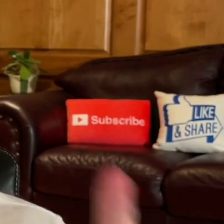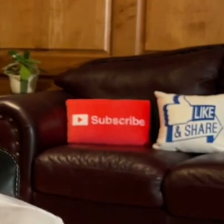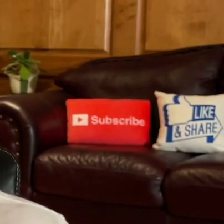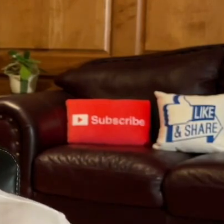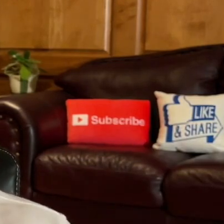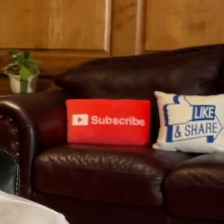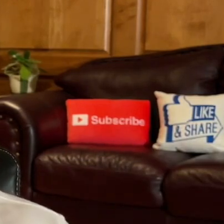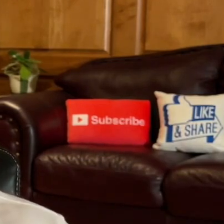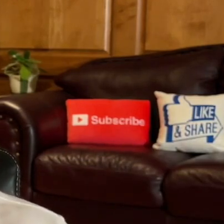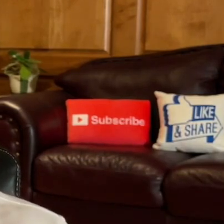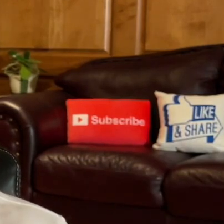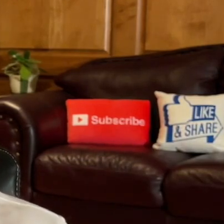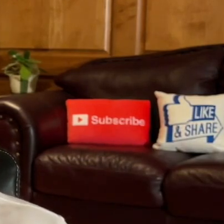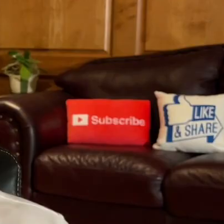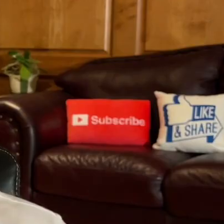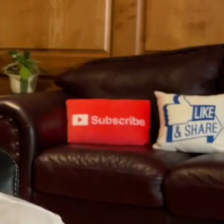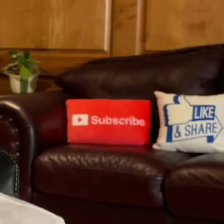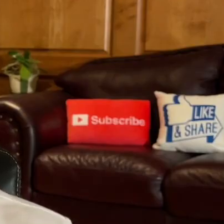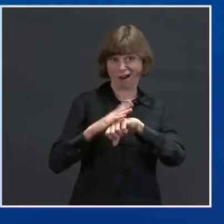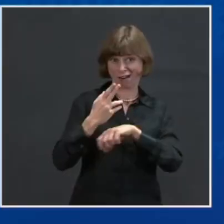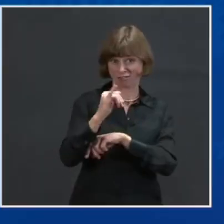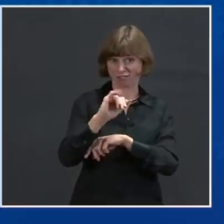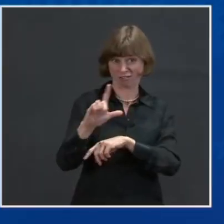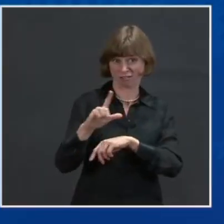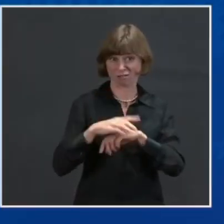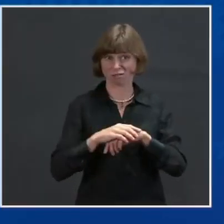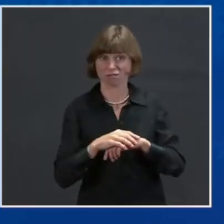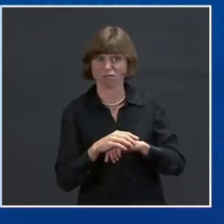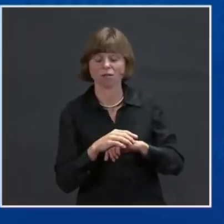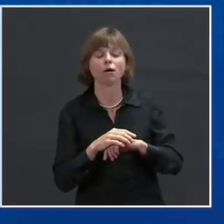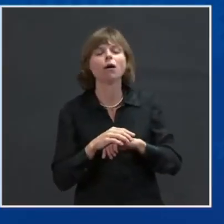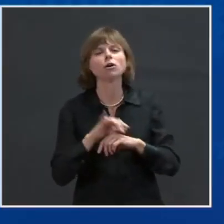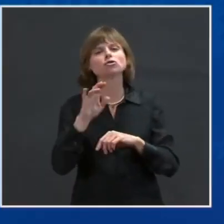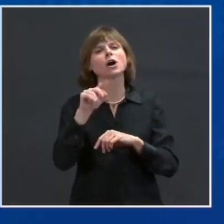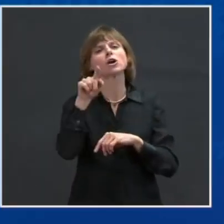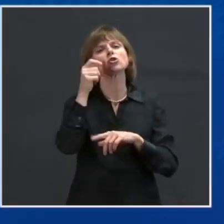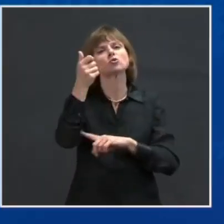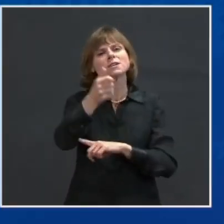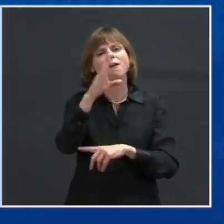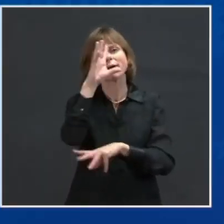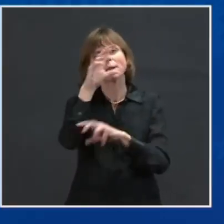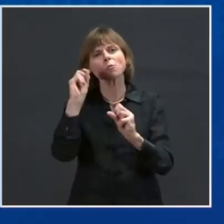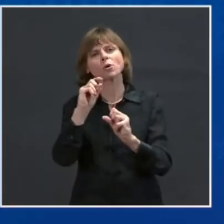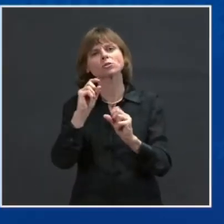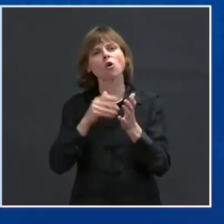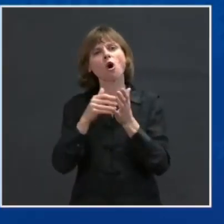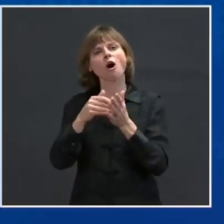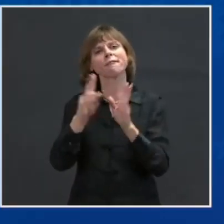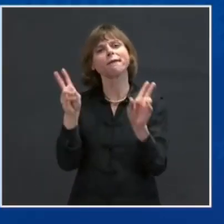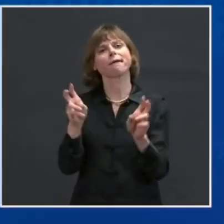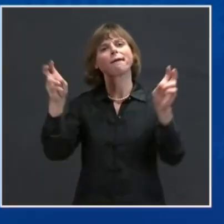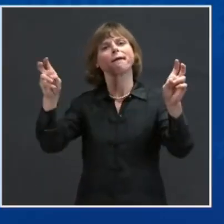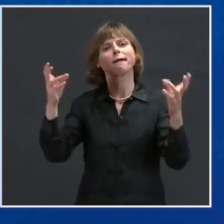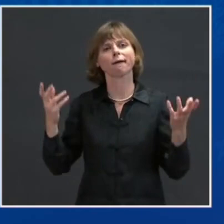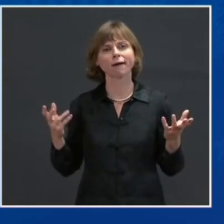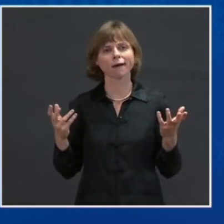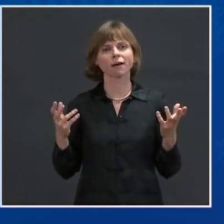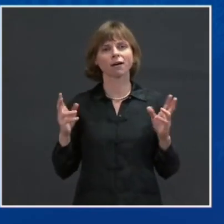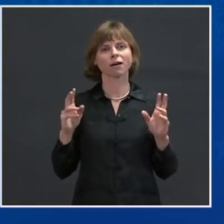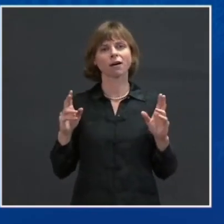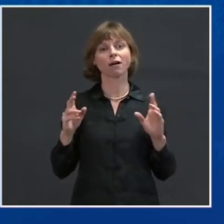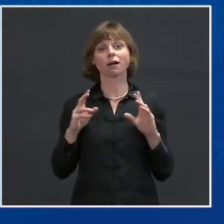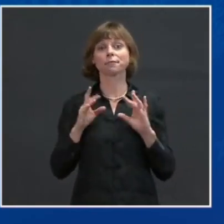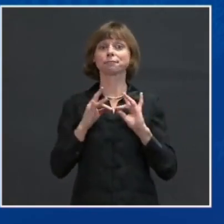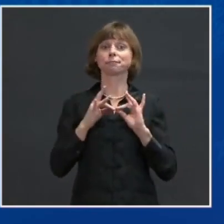So yeah, stay tuned. Buckle up. The president yourself have frequently cited what you describe as the failures or the shortcomings of the